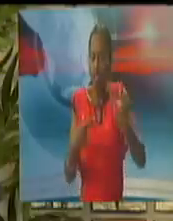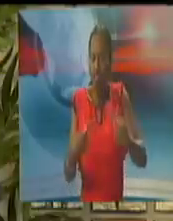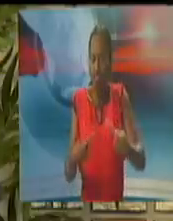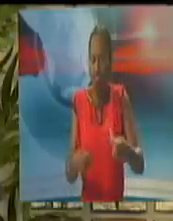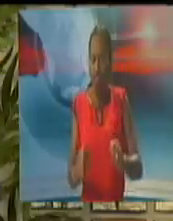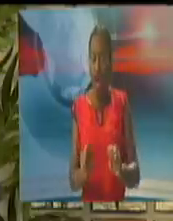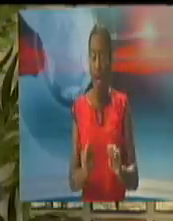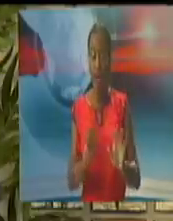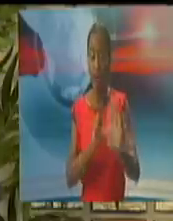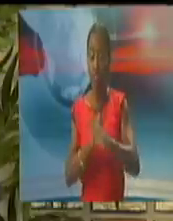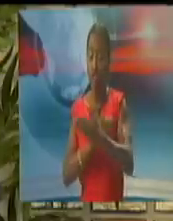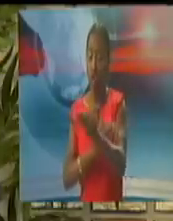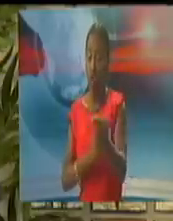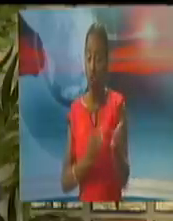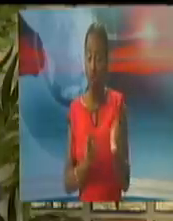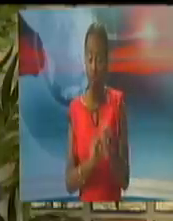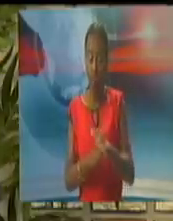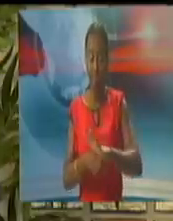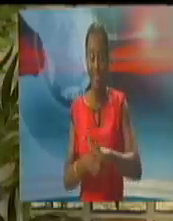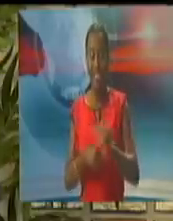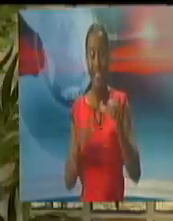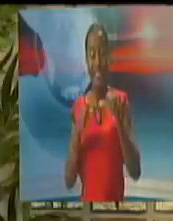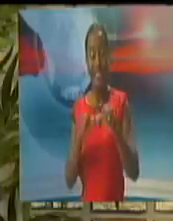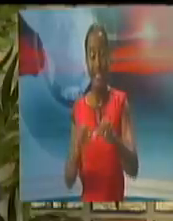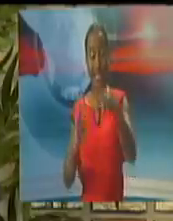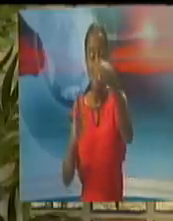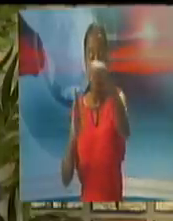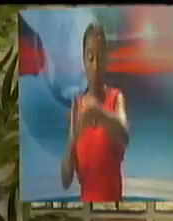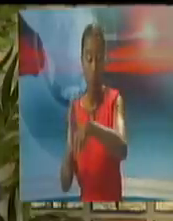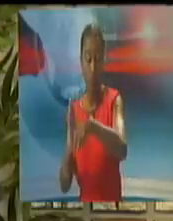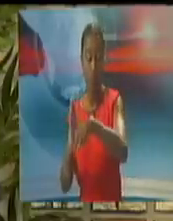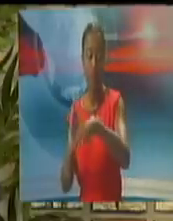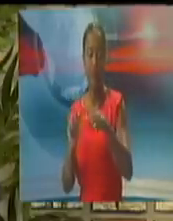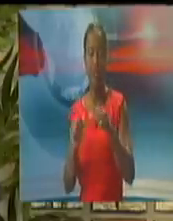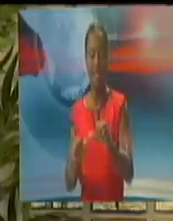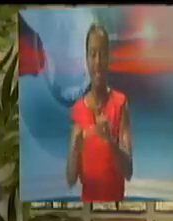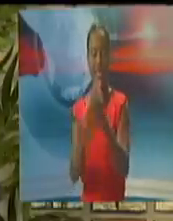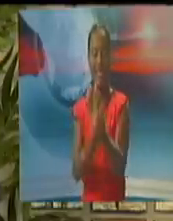COVID-19. Stay home. Stay safe. May God bless Trinidad and Tobago.